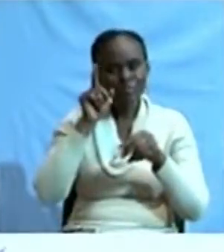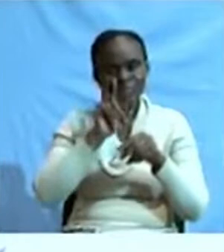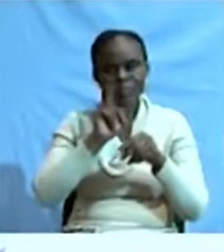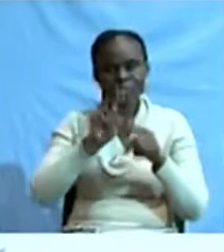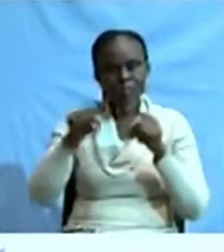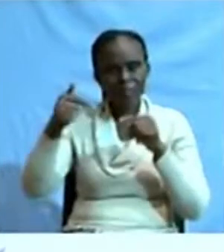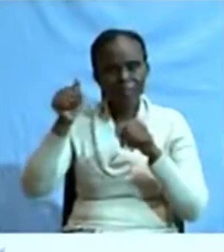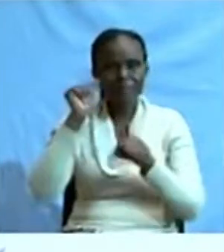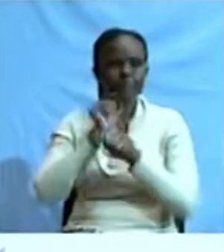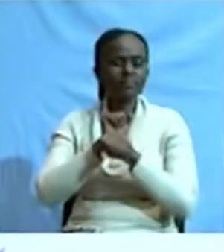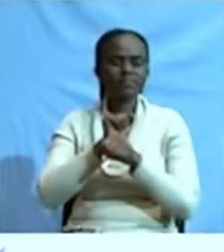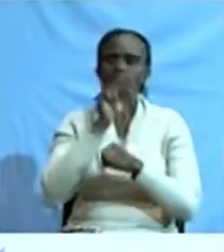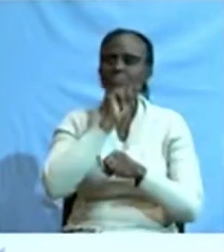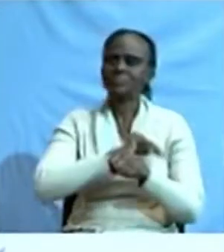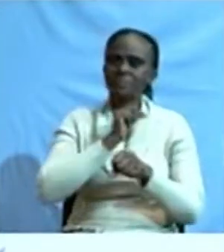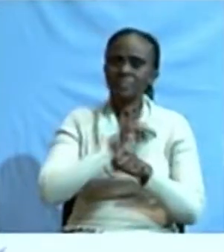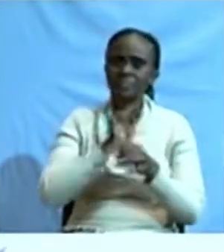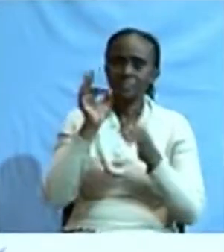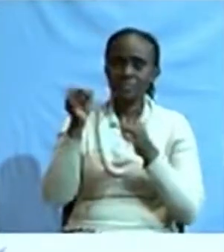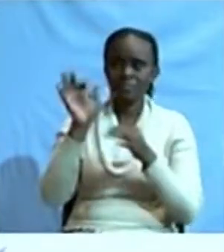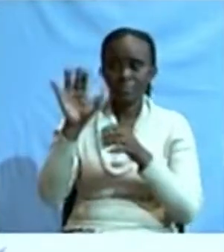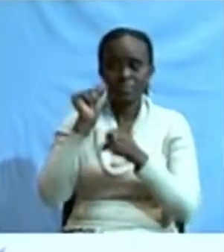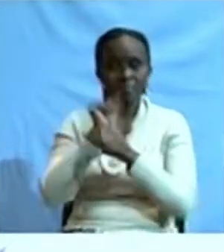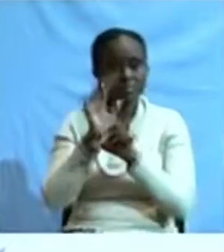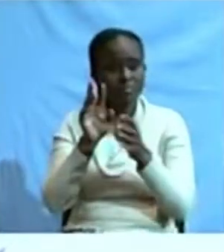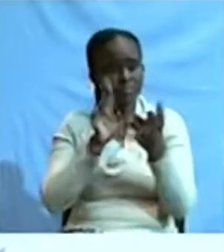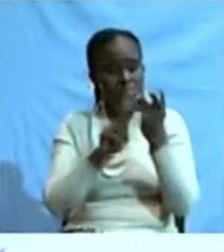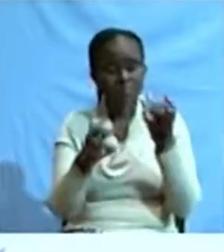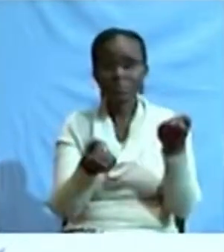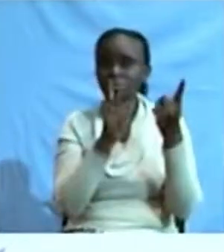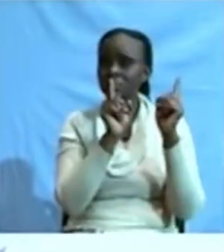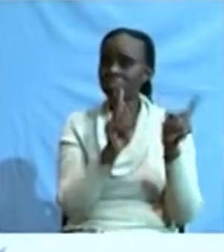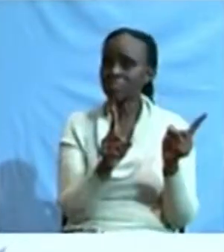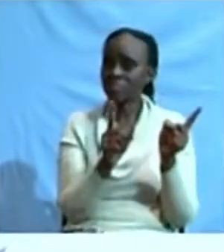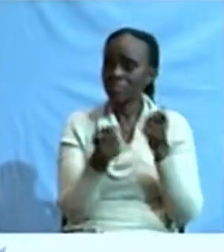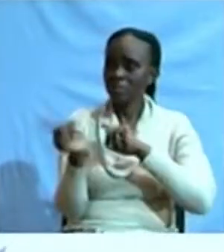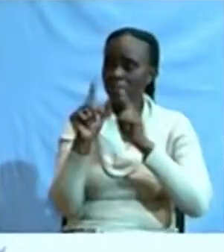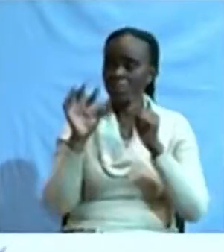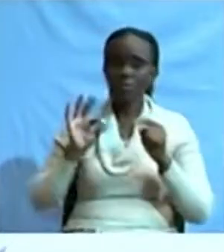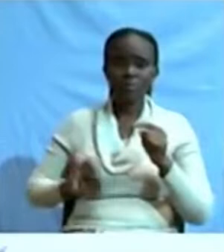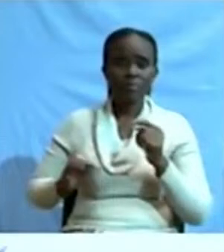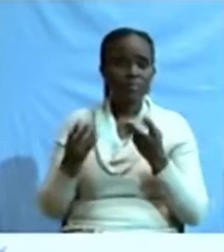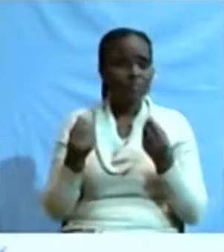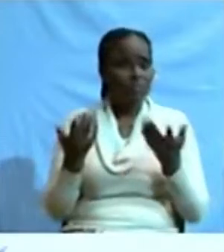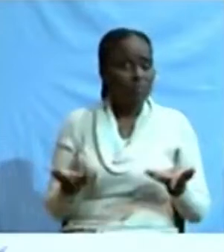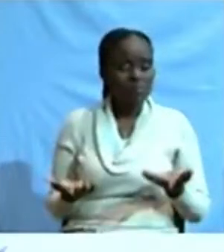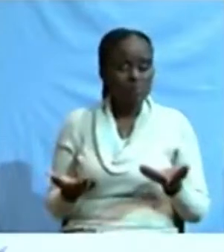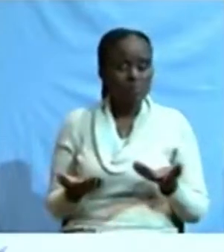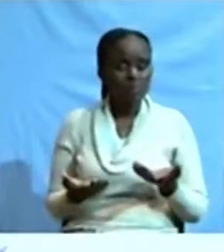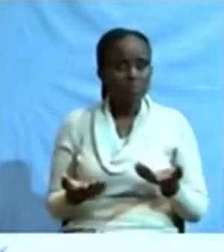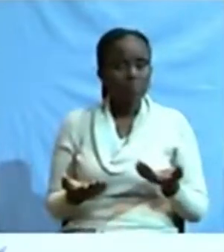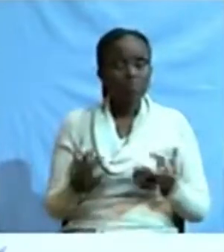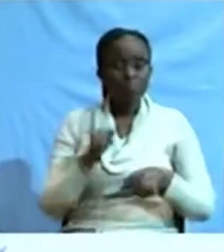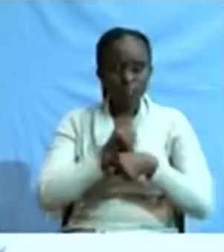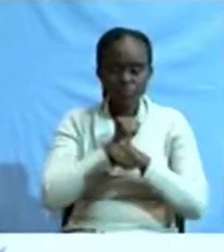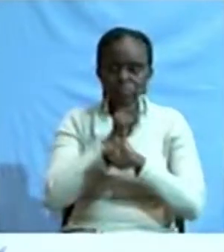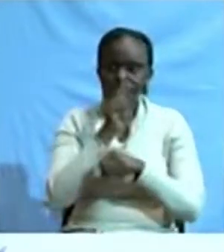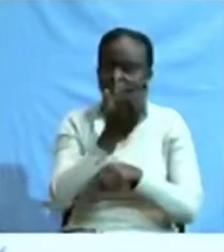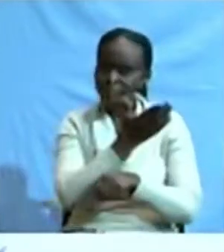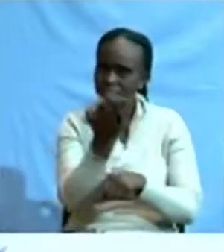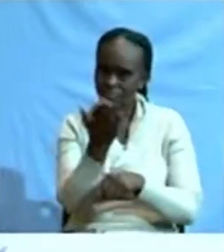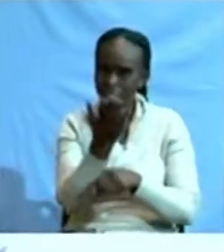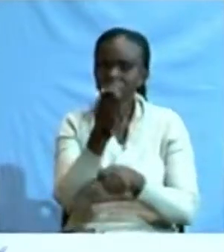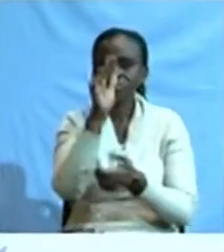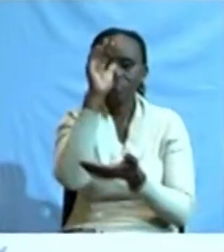it. NAPSA, so if your workers retire, where do they go to? How do they get the benefits? So you must make sure that this